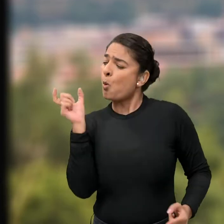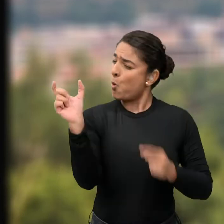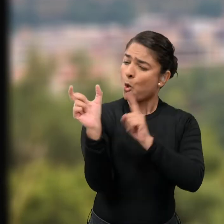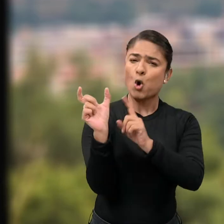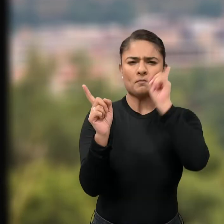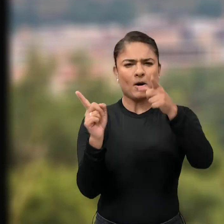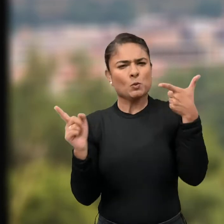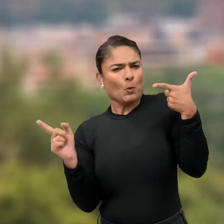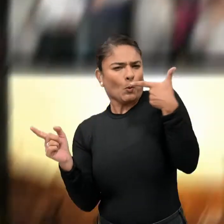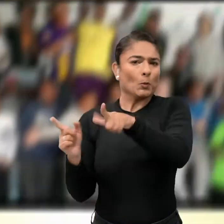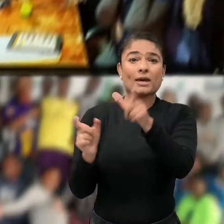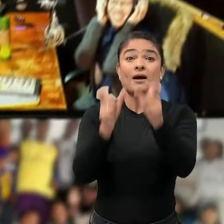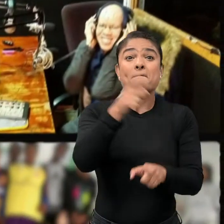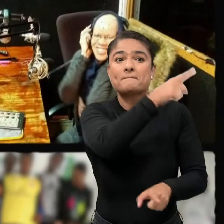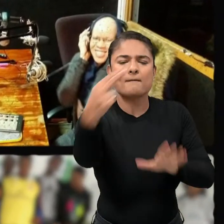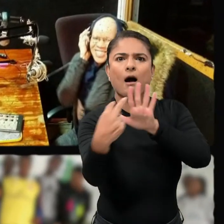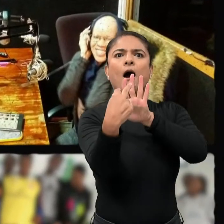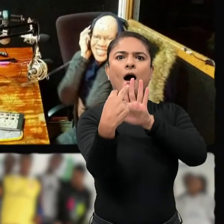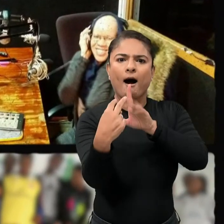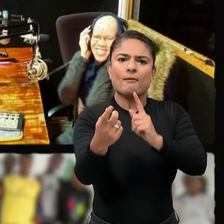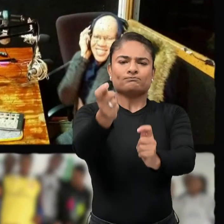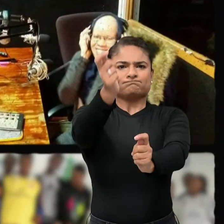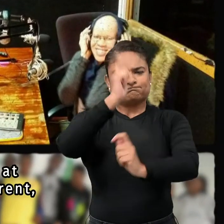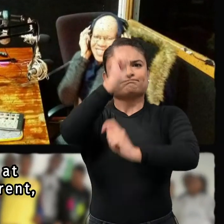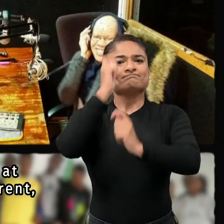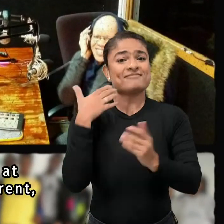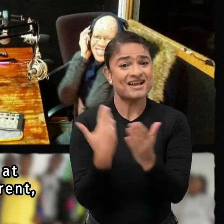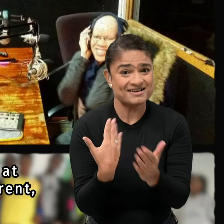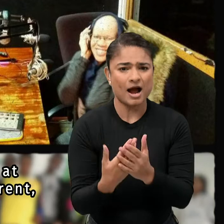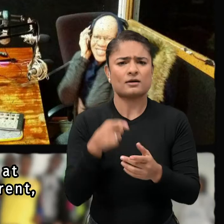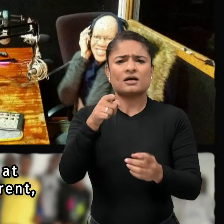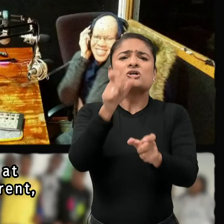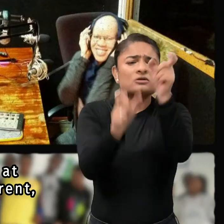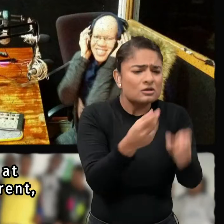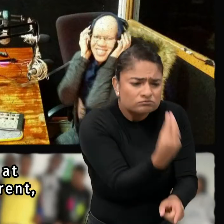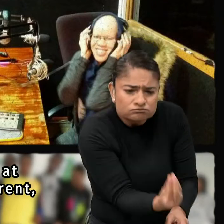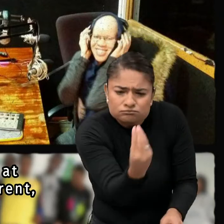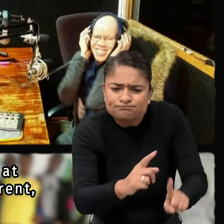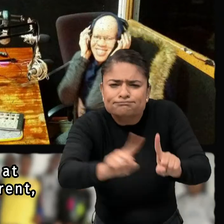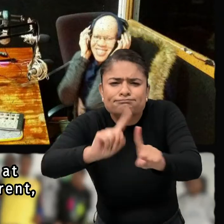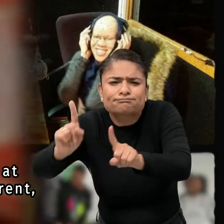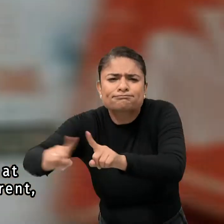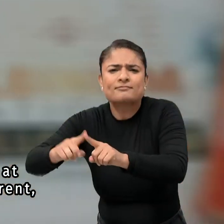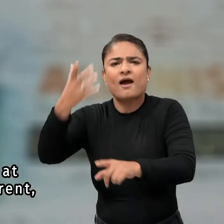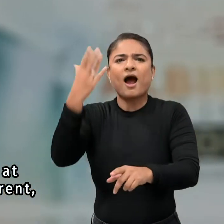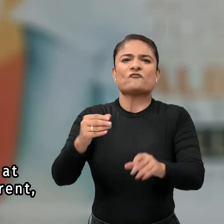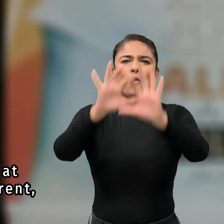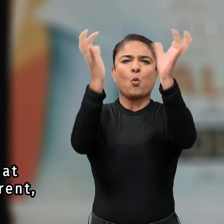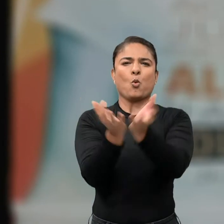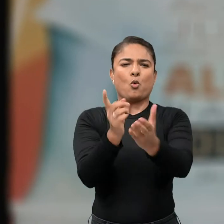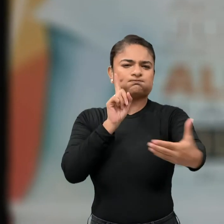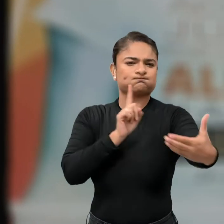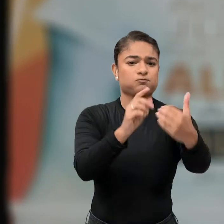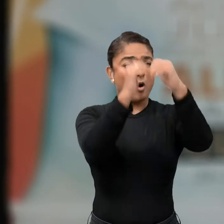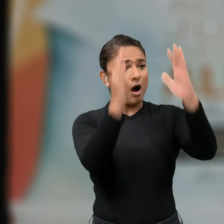which that identify you is incredible. Mm-hmm. And I think every single child who is at home, who's been made to